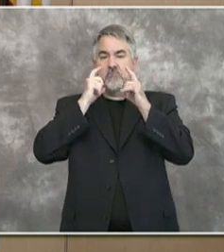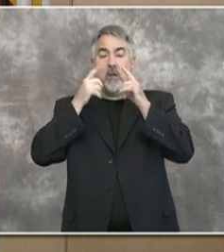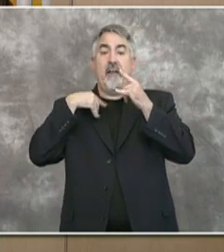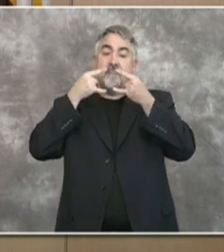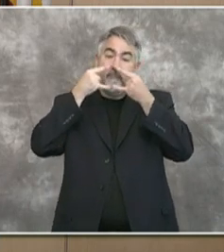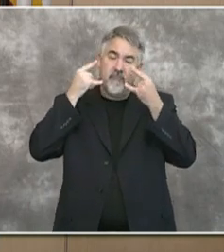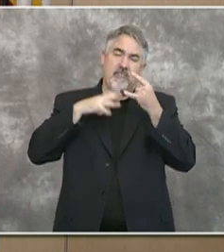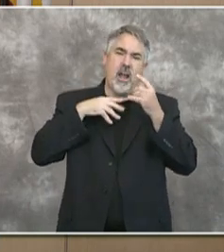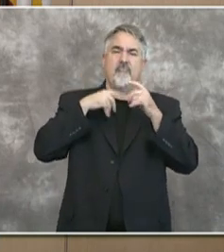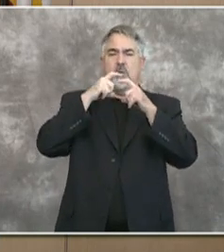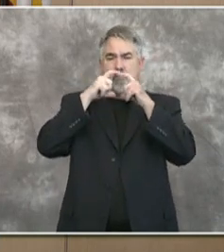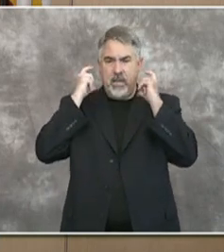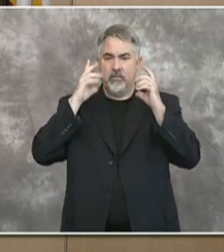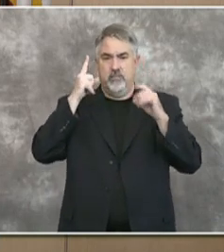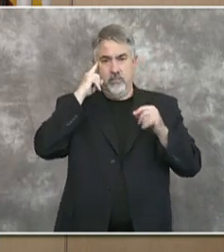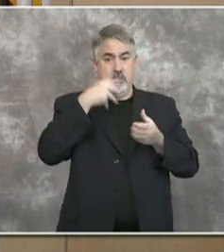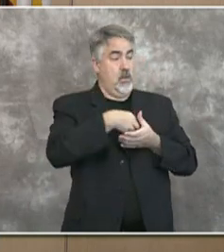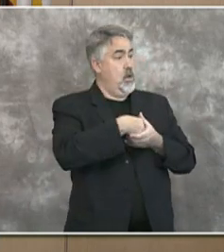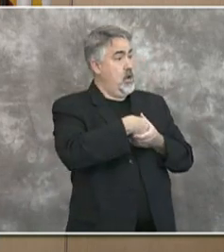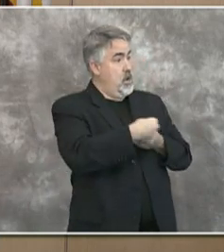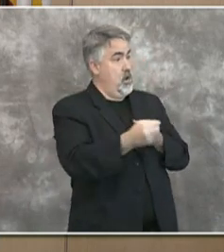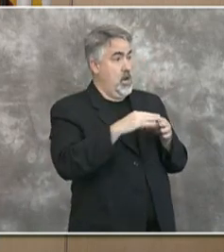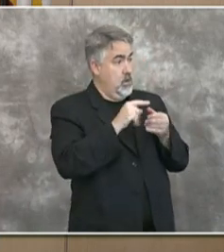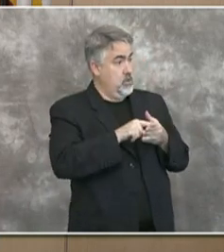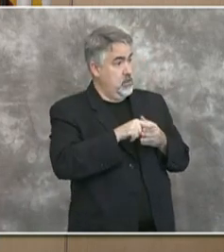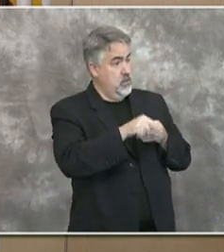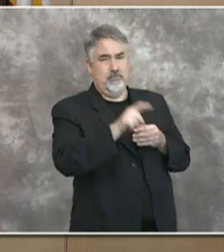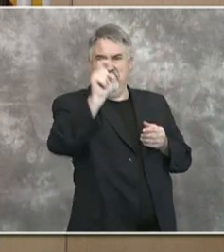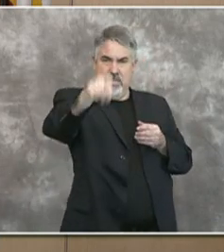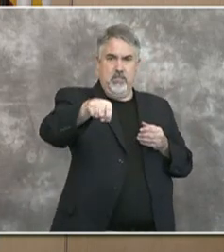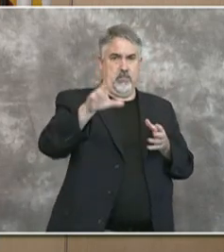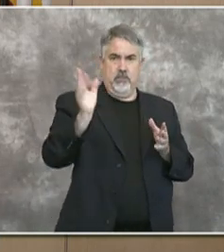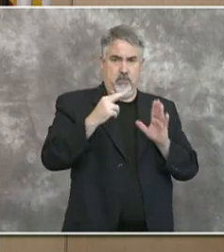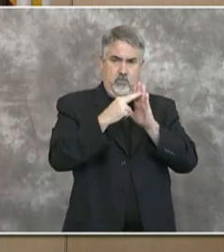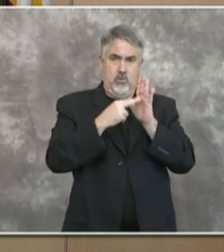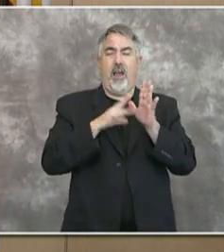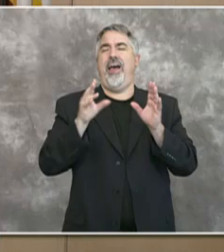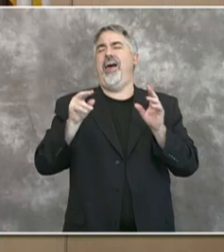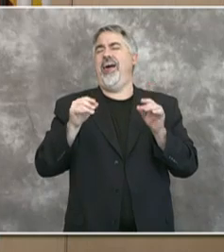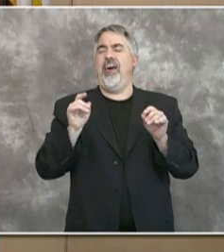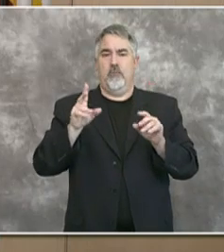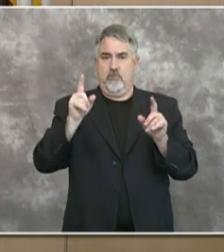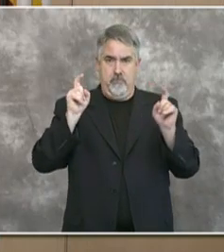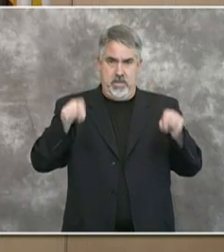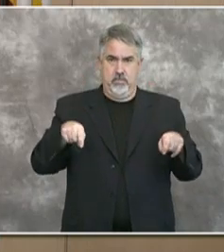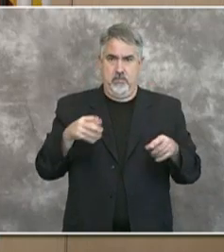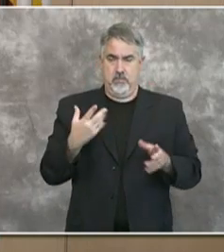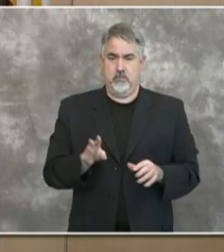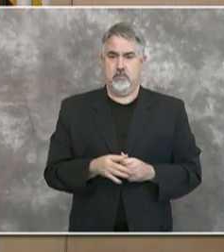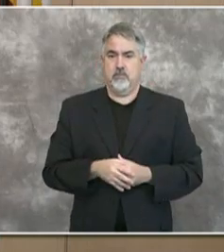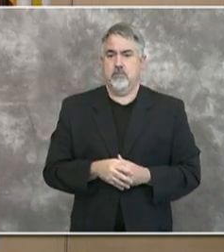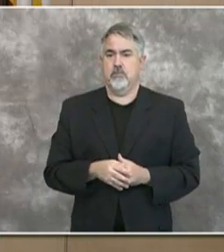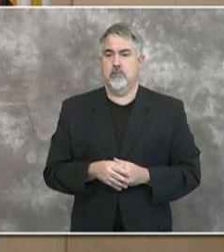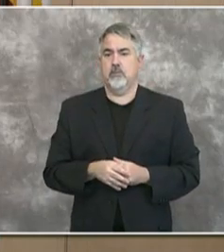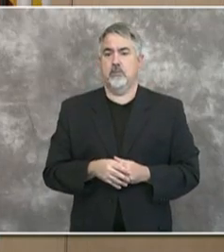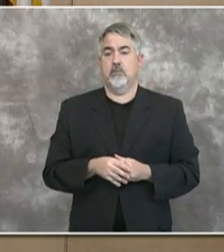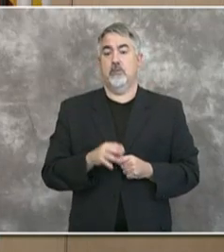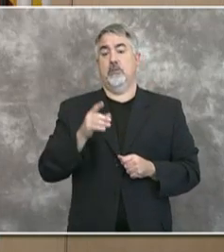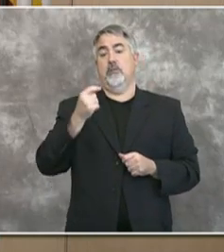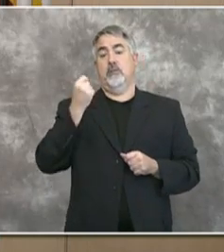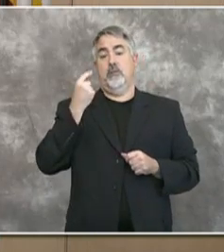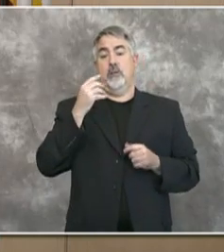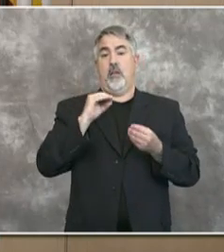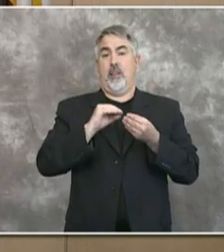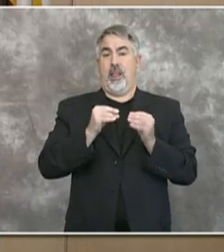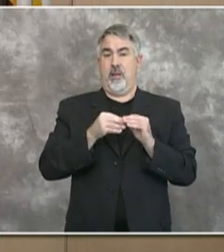public and when within 6 feet of each other. We continue to be optimistic that the metrics we are